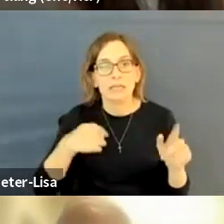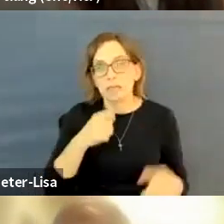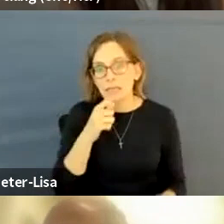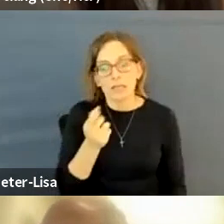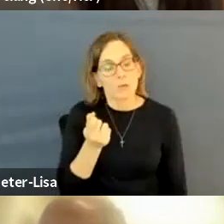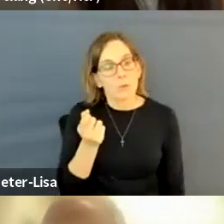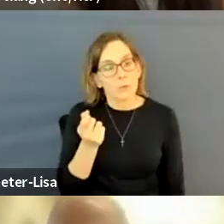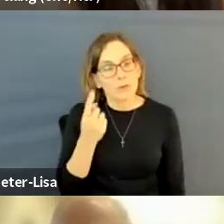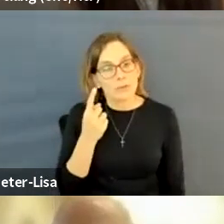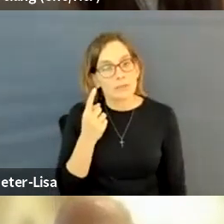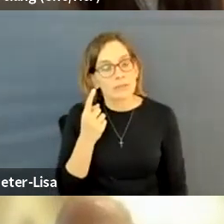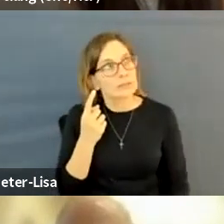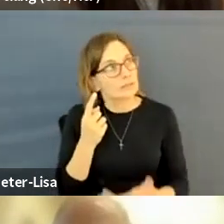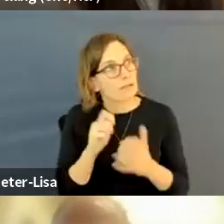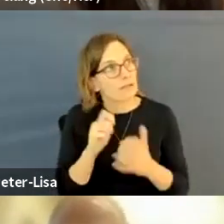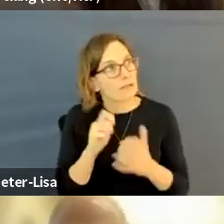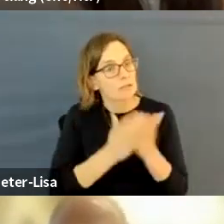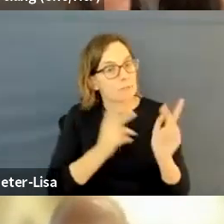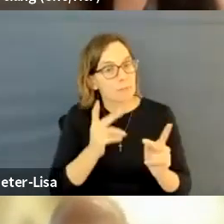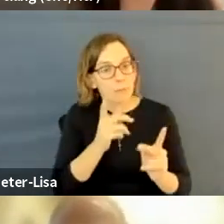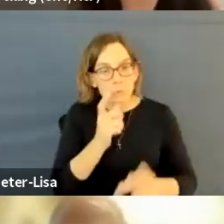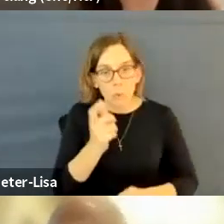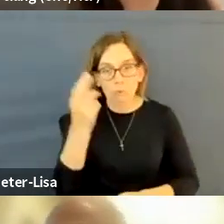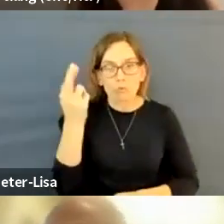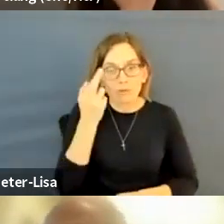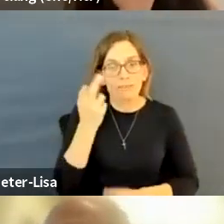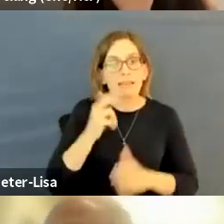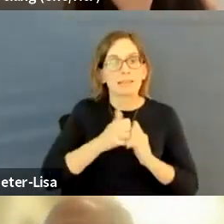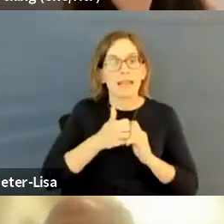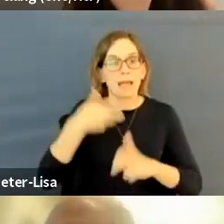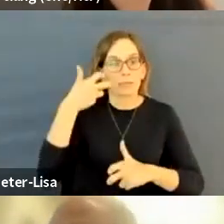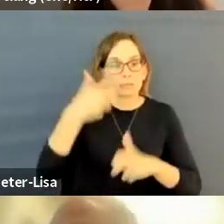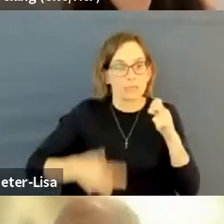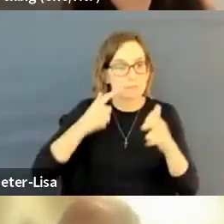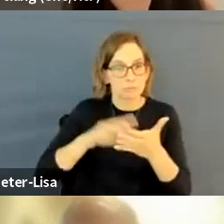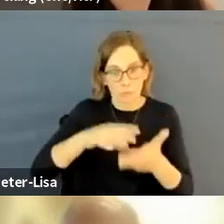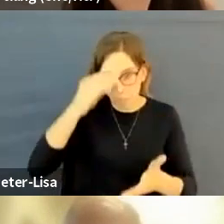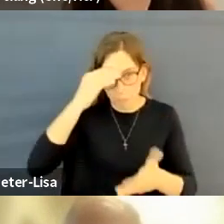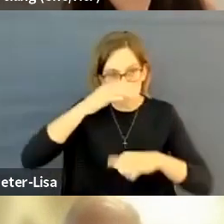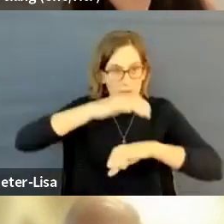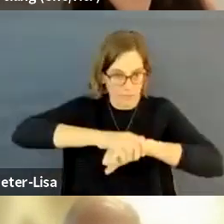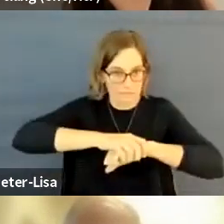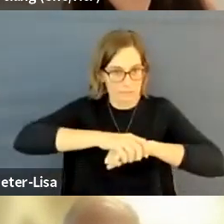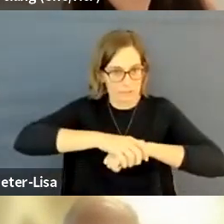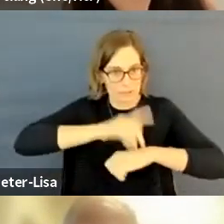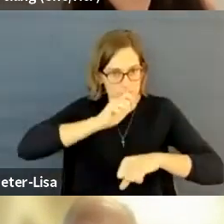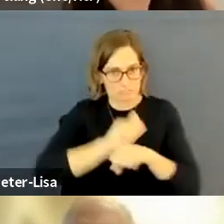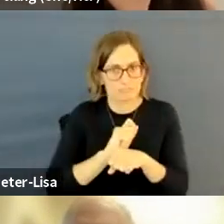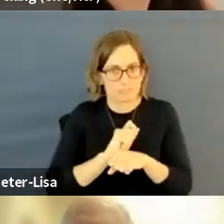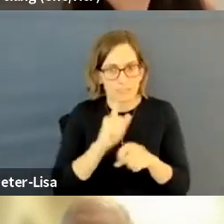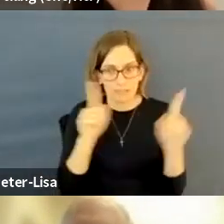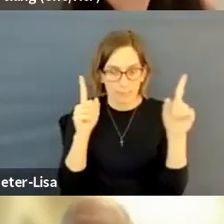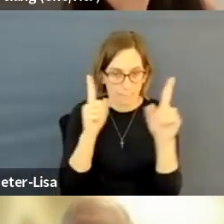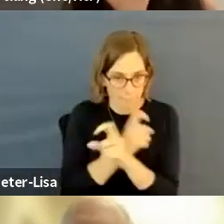how some people don't realize how hard it is to learn the English language to begin with. It's very complex.